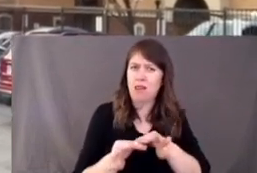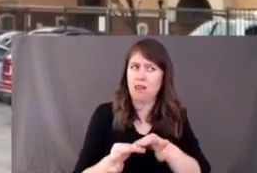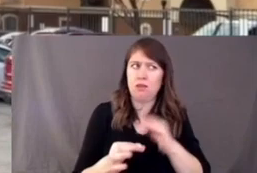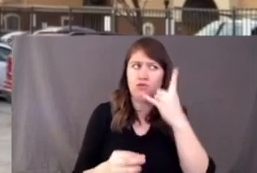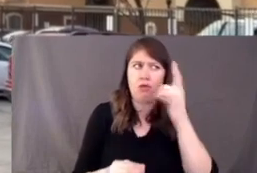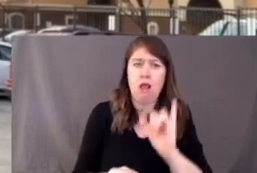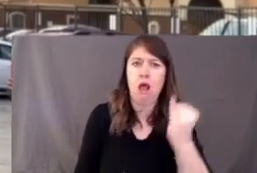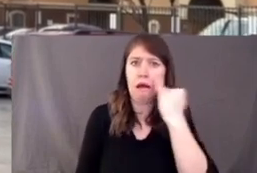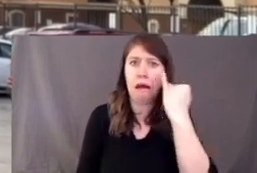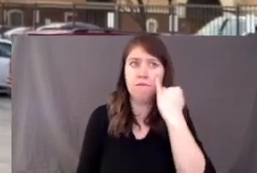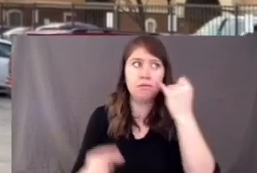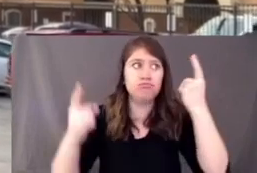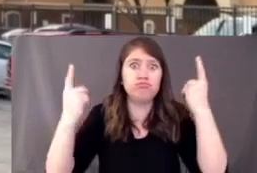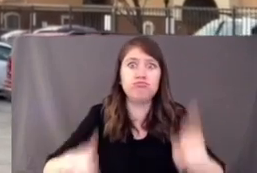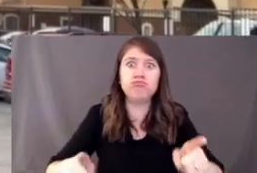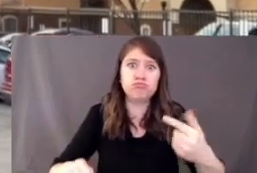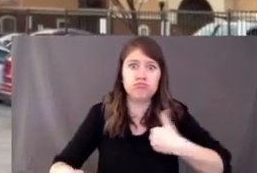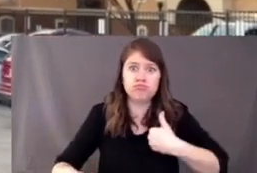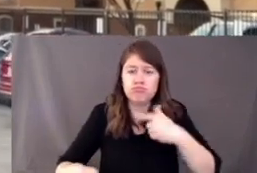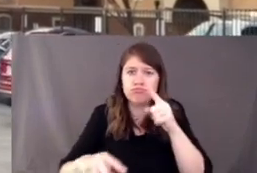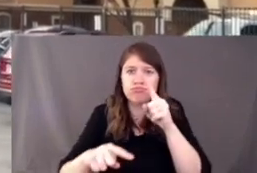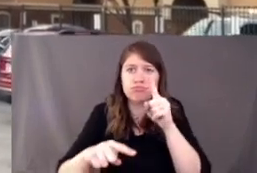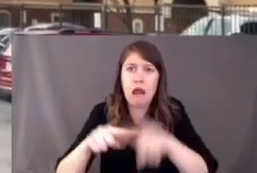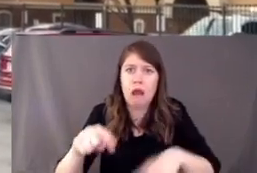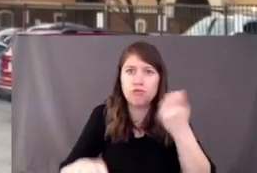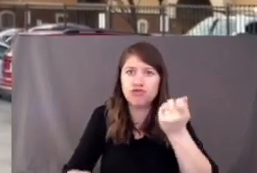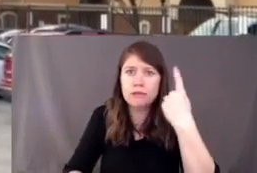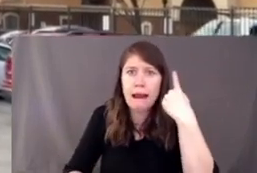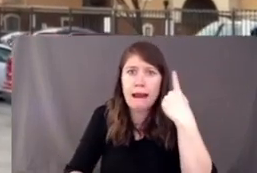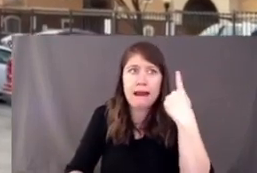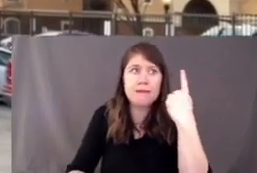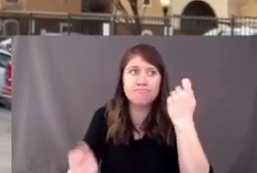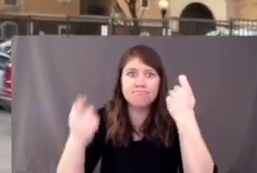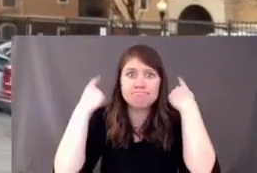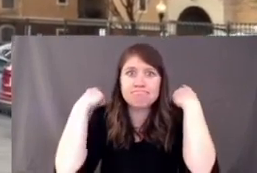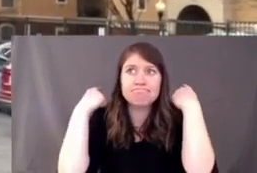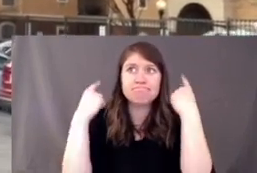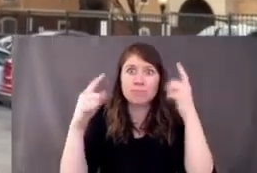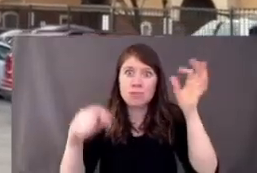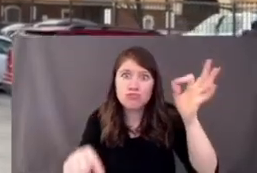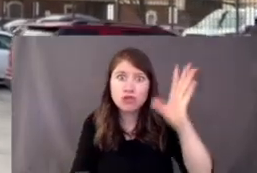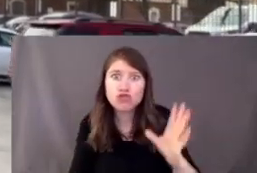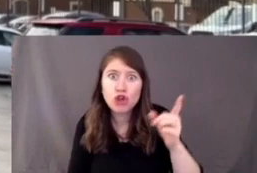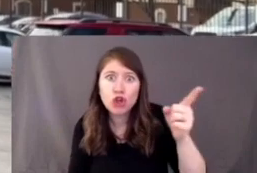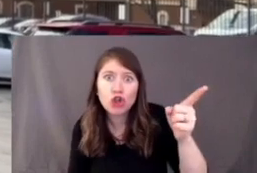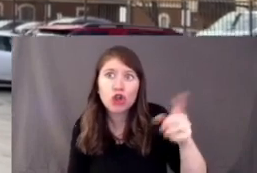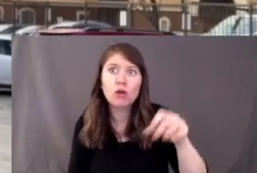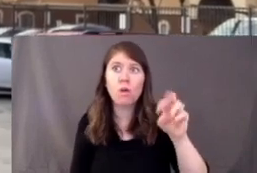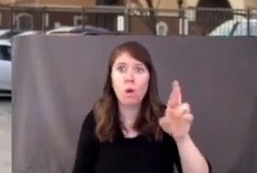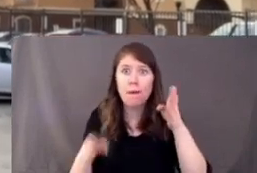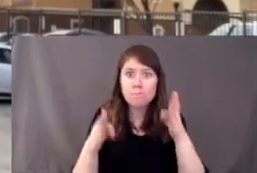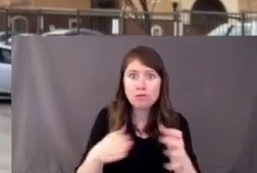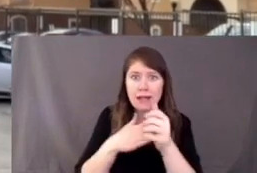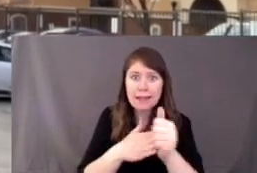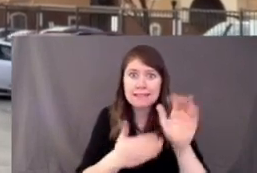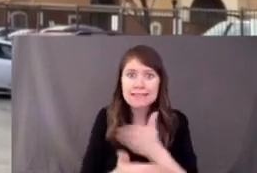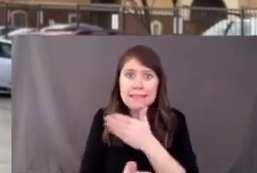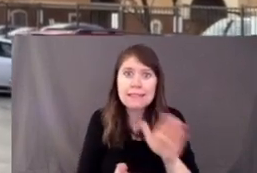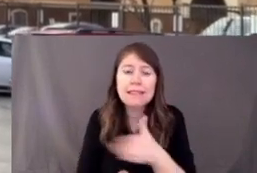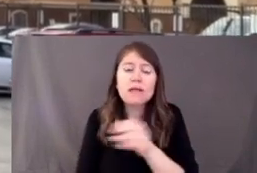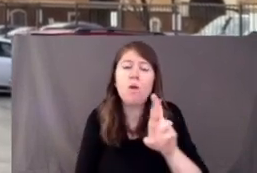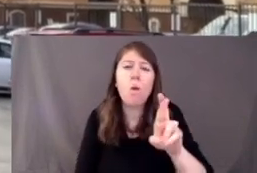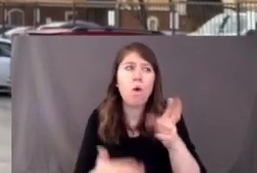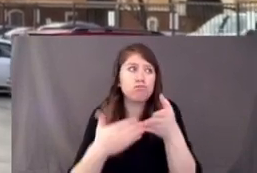all of a sudden I were not able to understand the preacher or the person leading singing